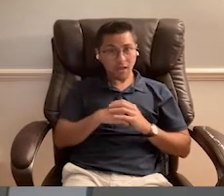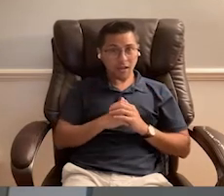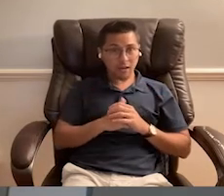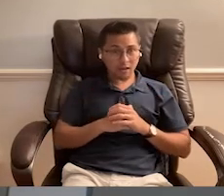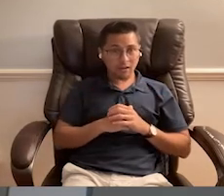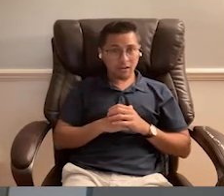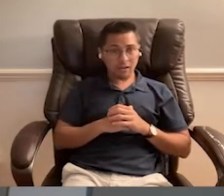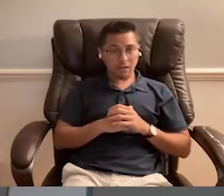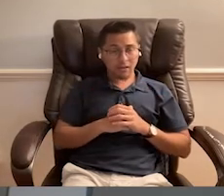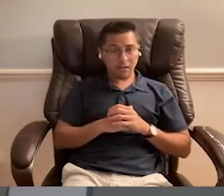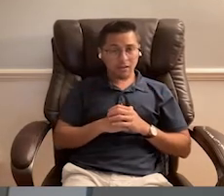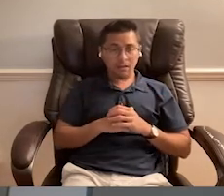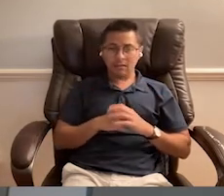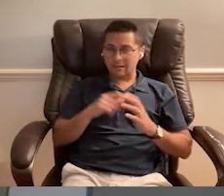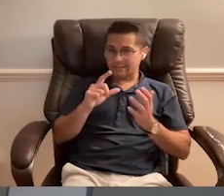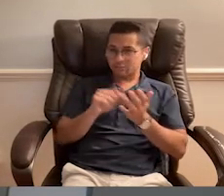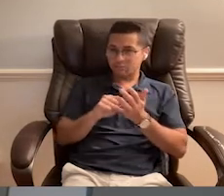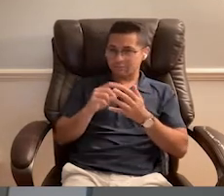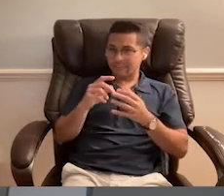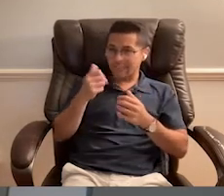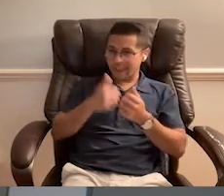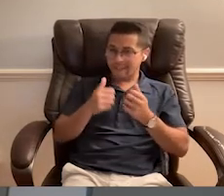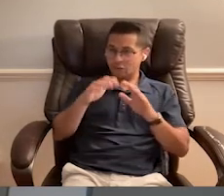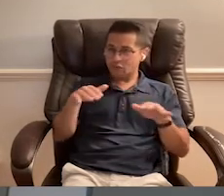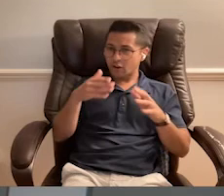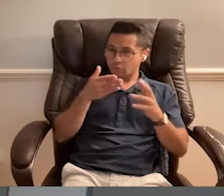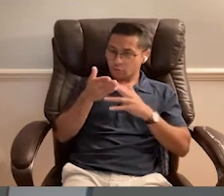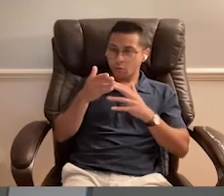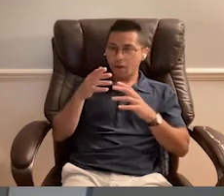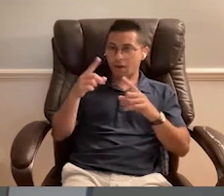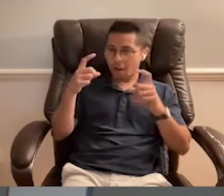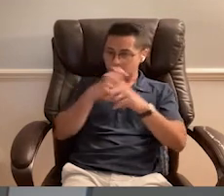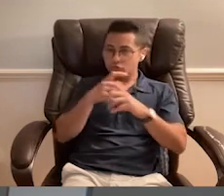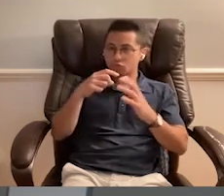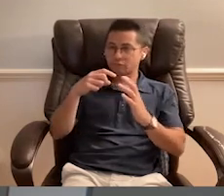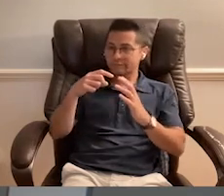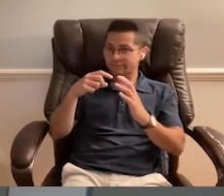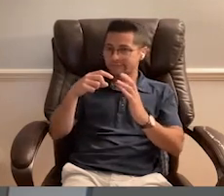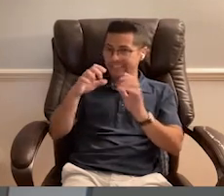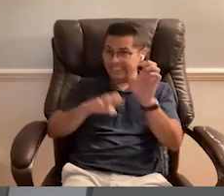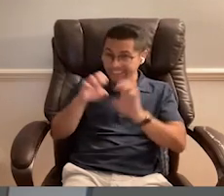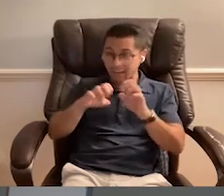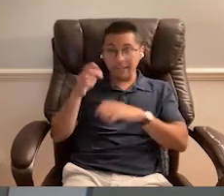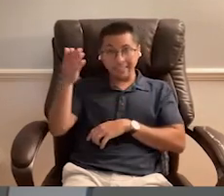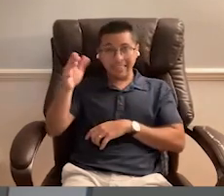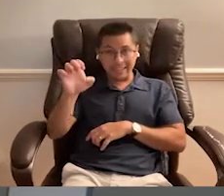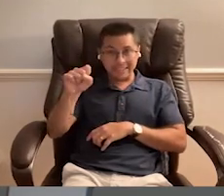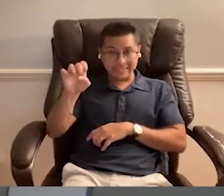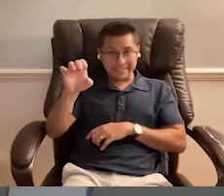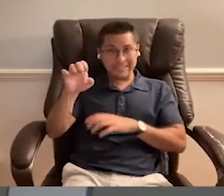IQ test that derived that? It says, right, and there is a readout, a final readout, that every child should go through a comprehensive reading